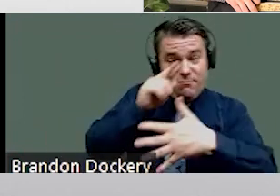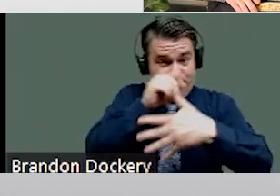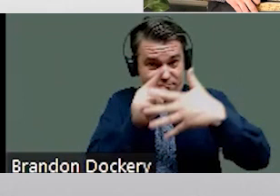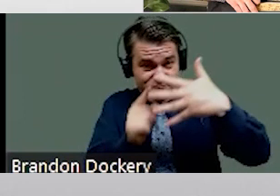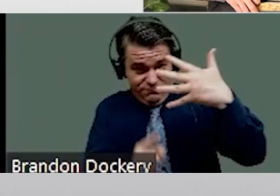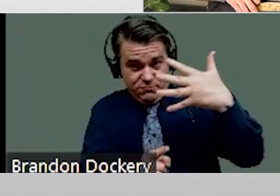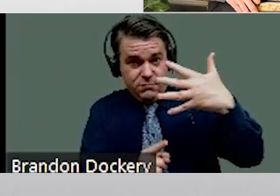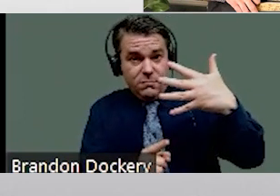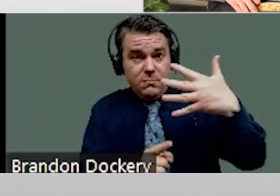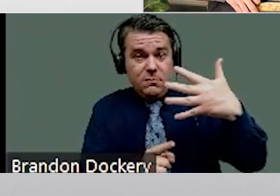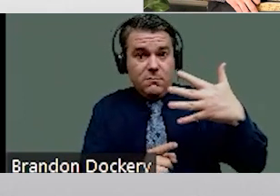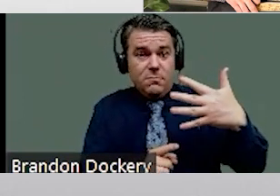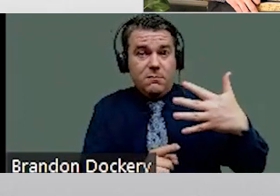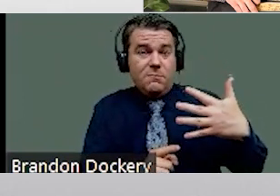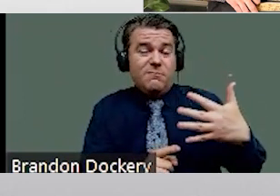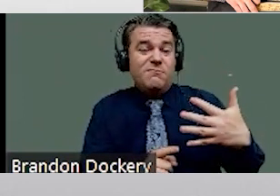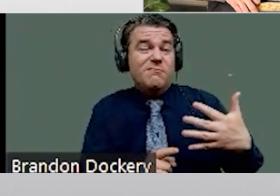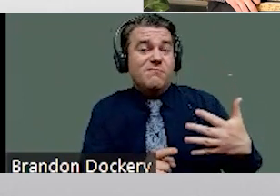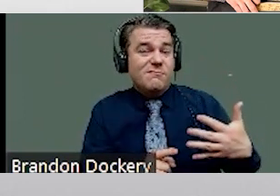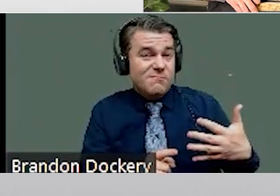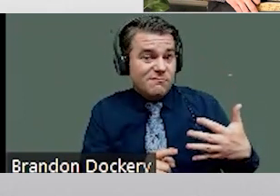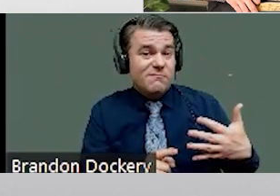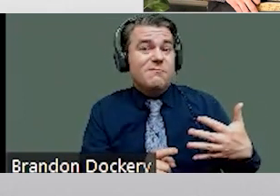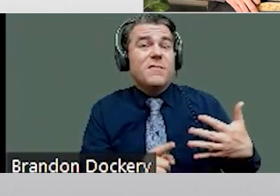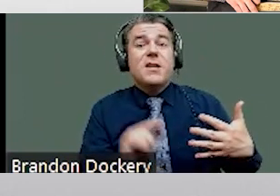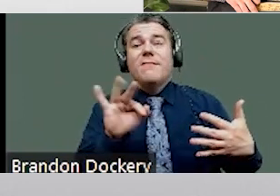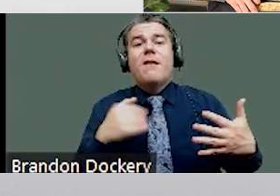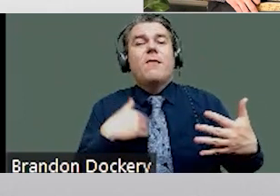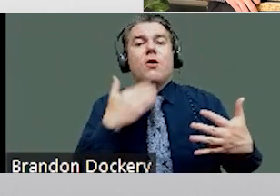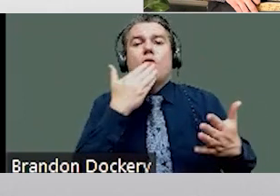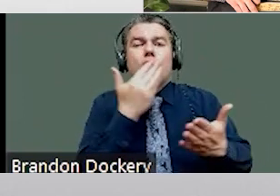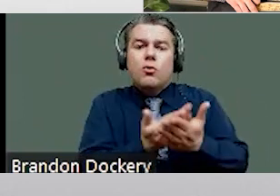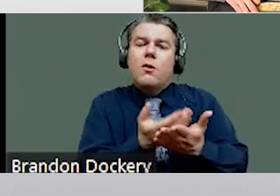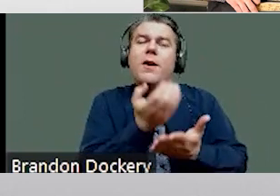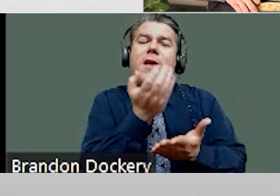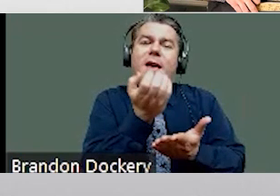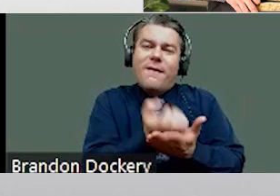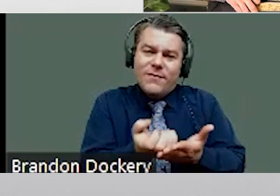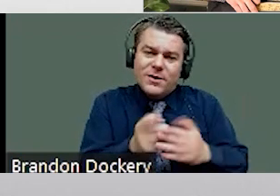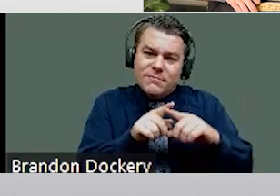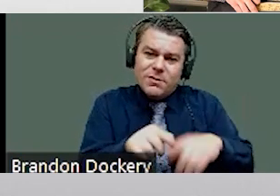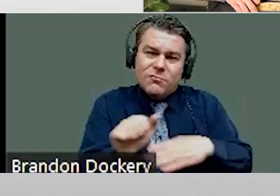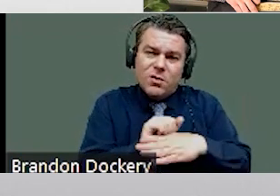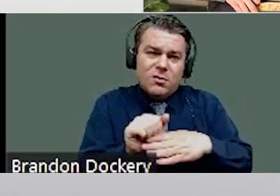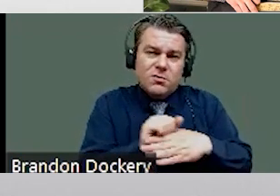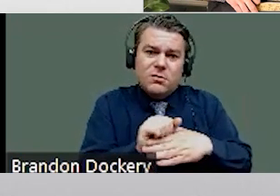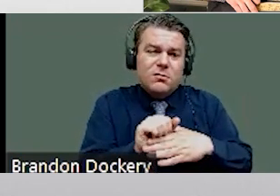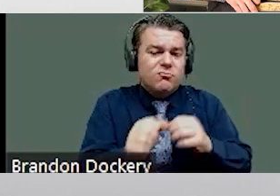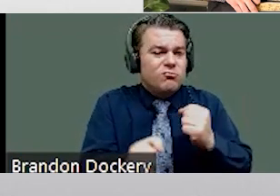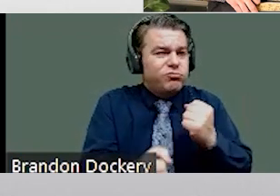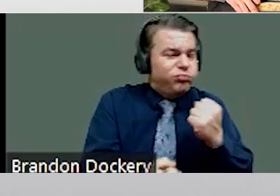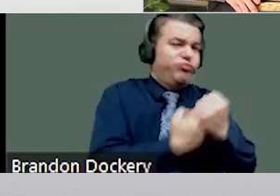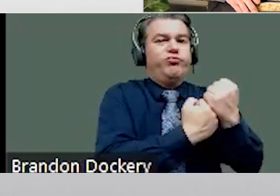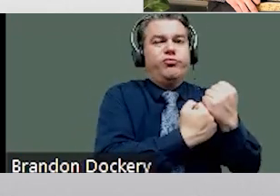actions could have been ameliorated with good evidence-based practices. And we have that